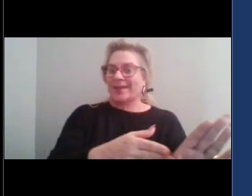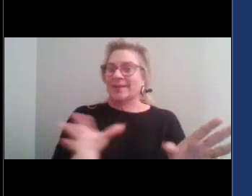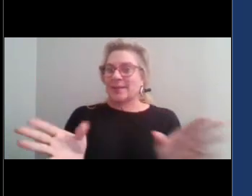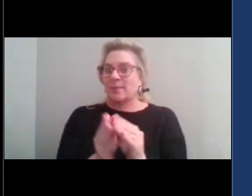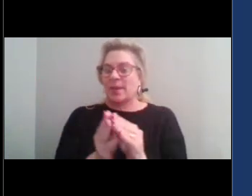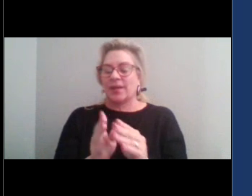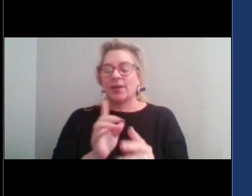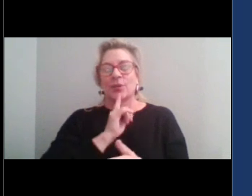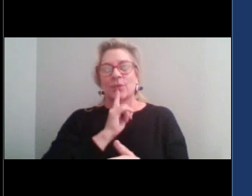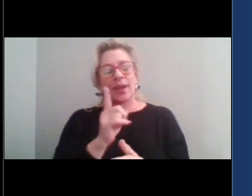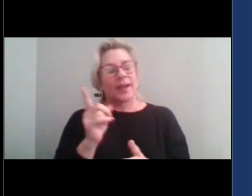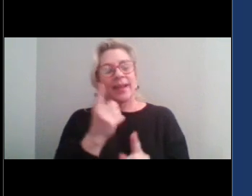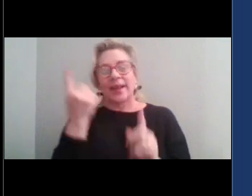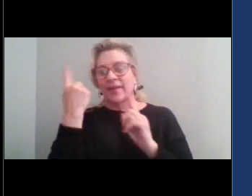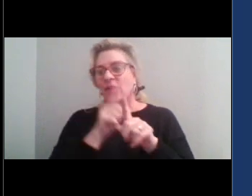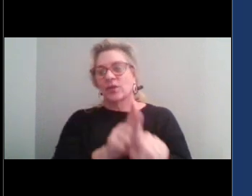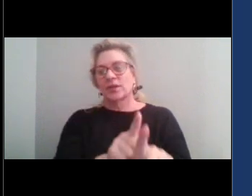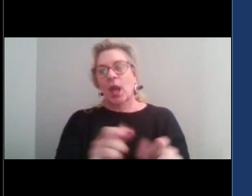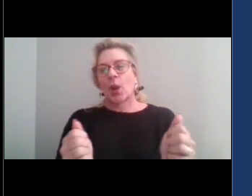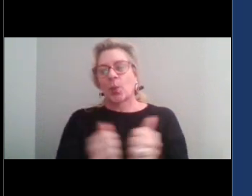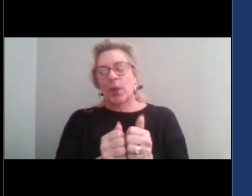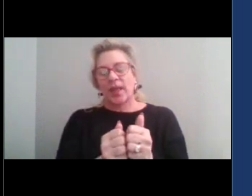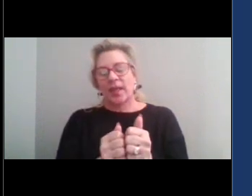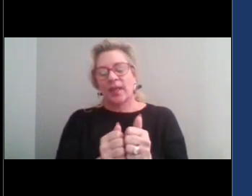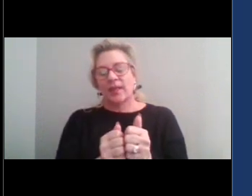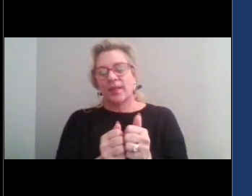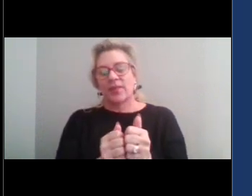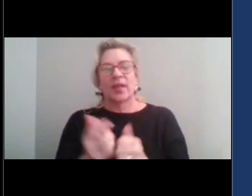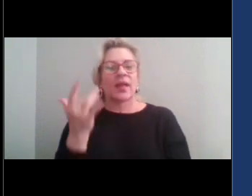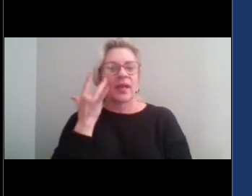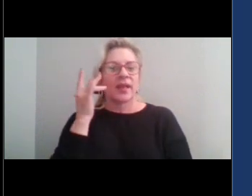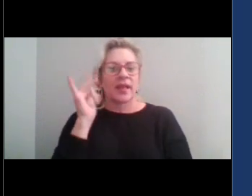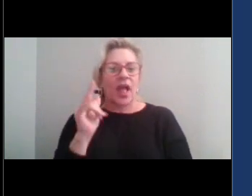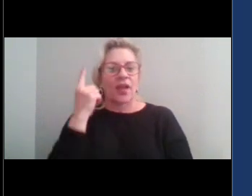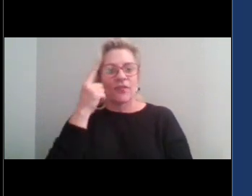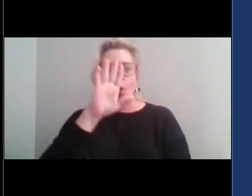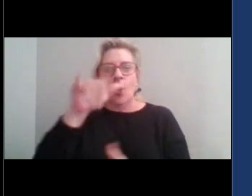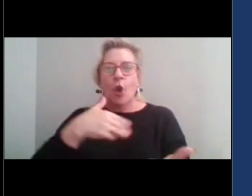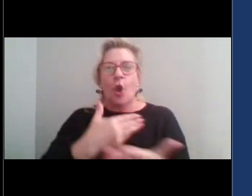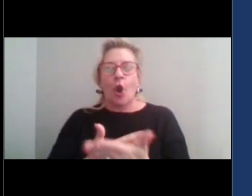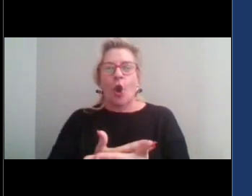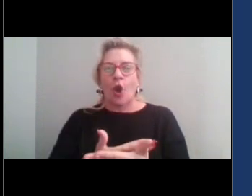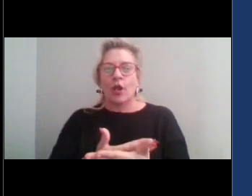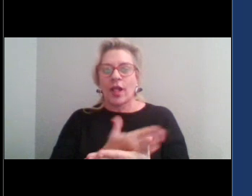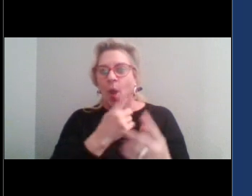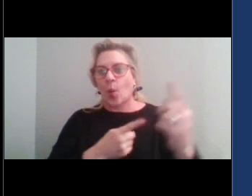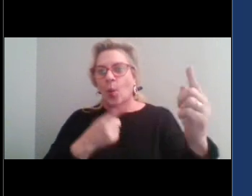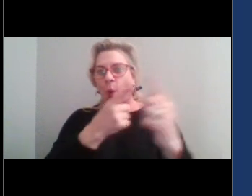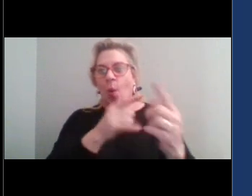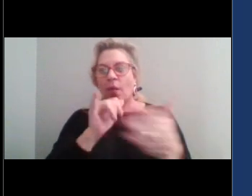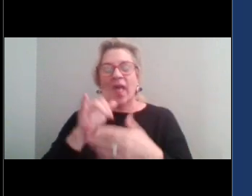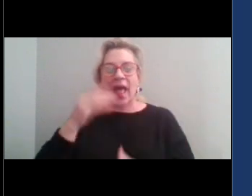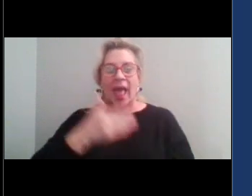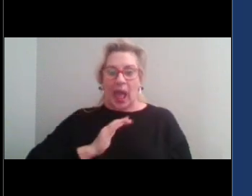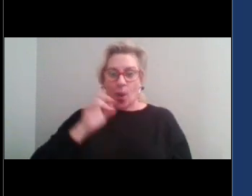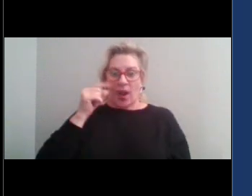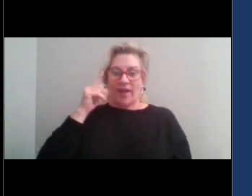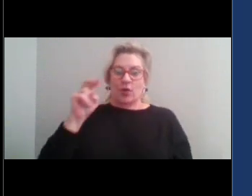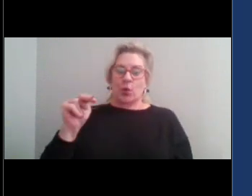much falls in line with the California for All outlook that Governor Newsom has, and the